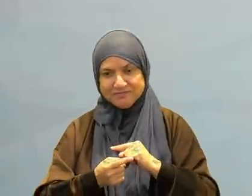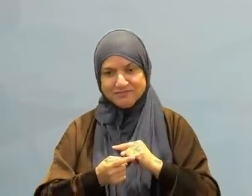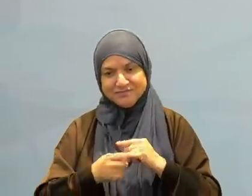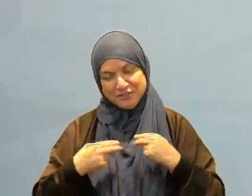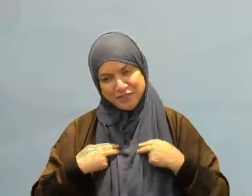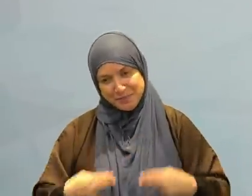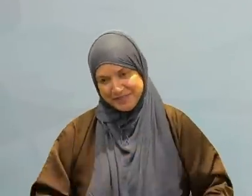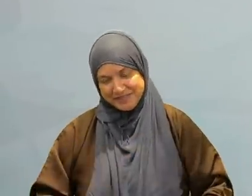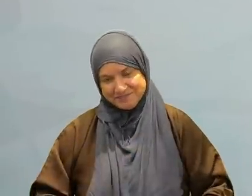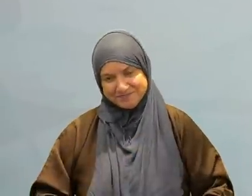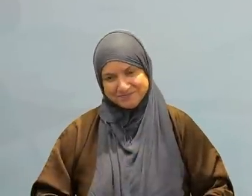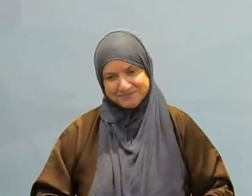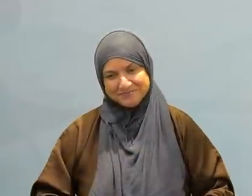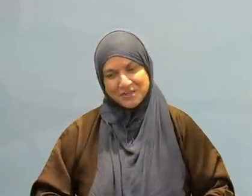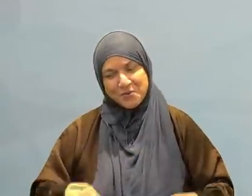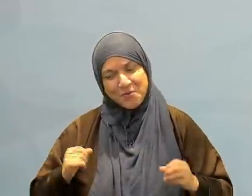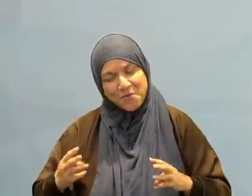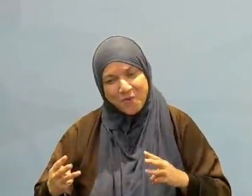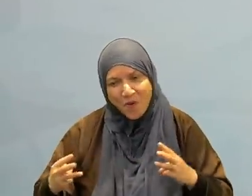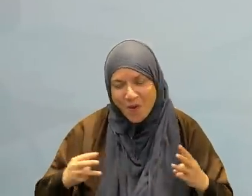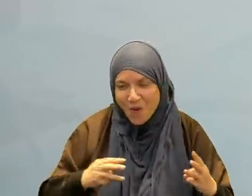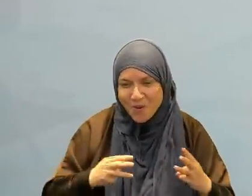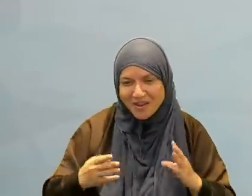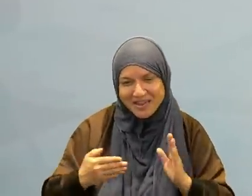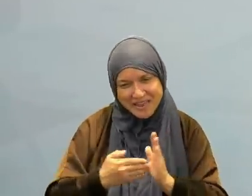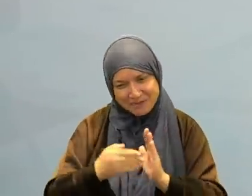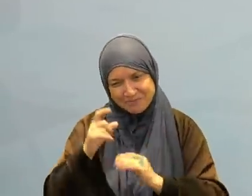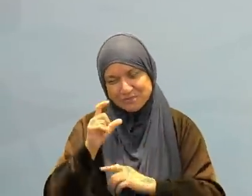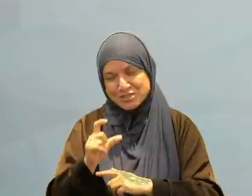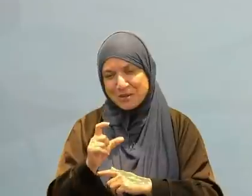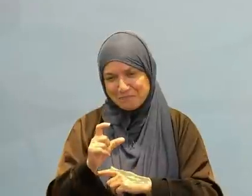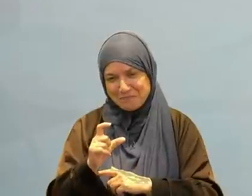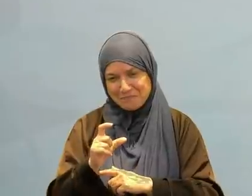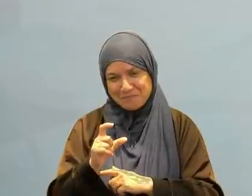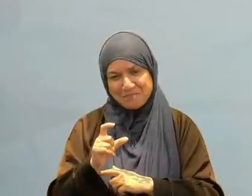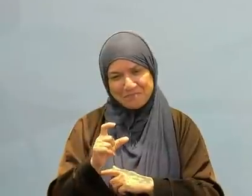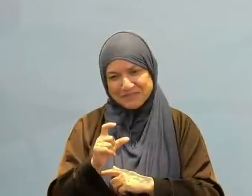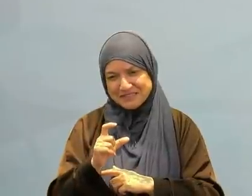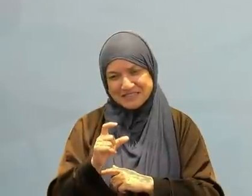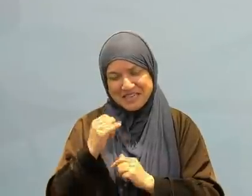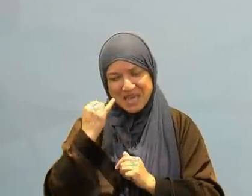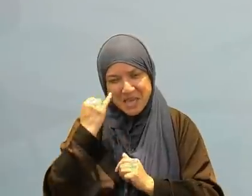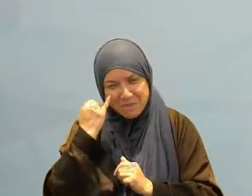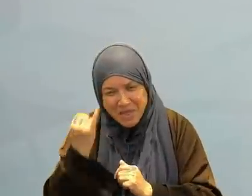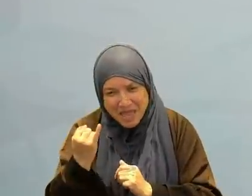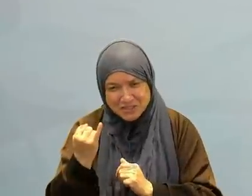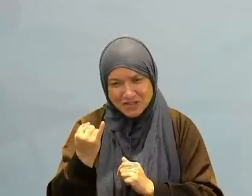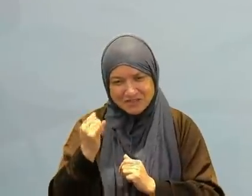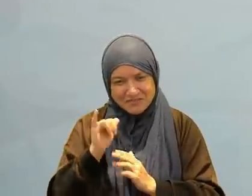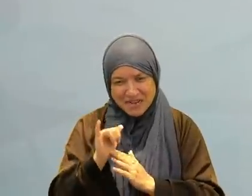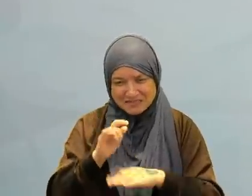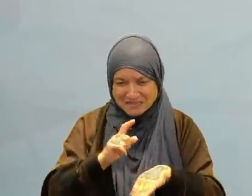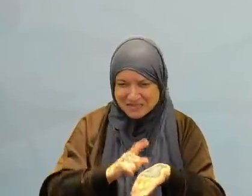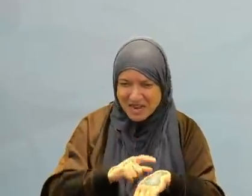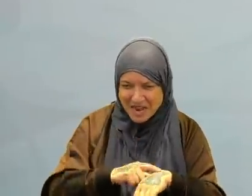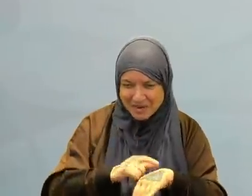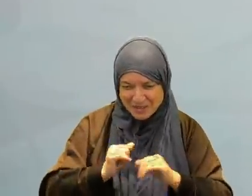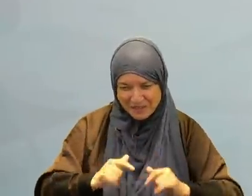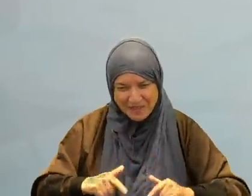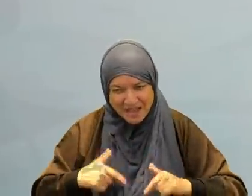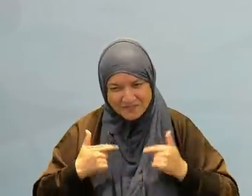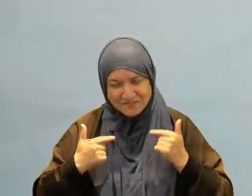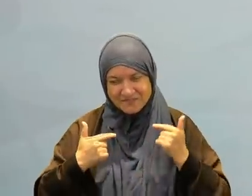time we live in. What a time we live in, where it's you living in the comfort of your